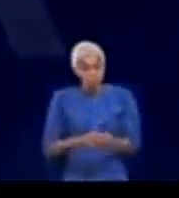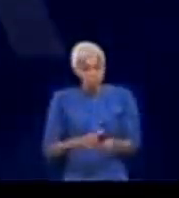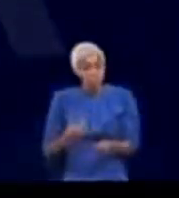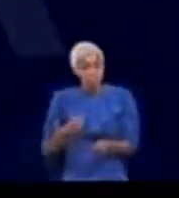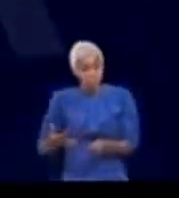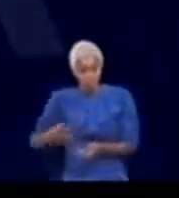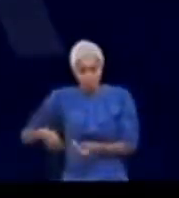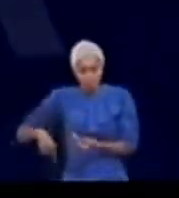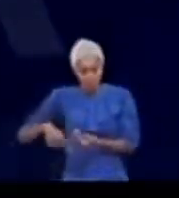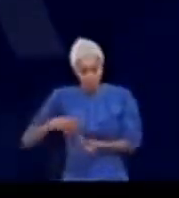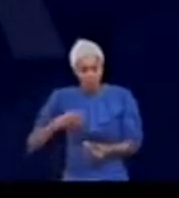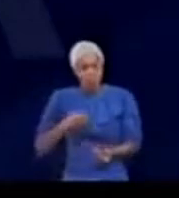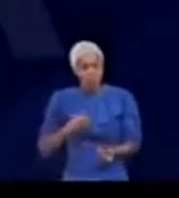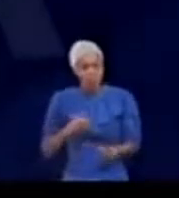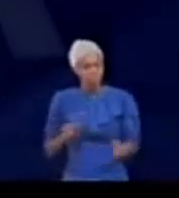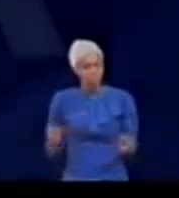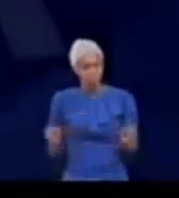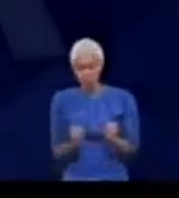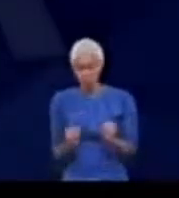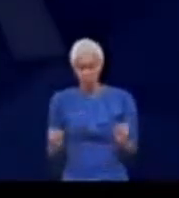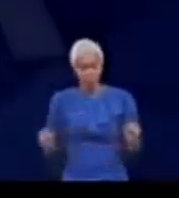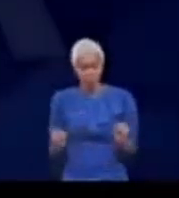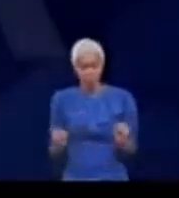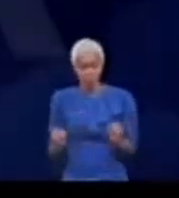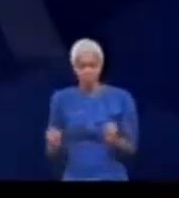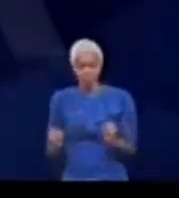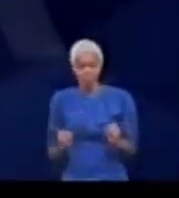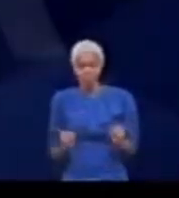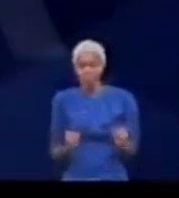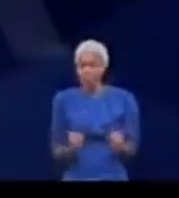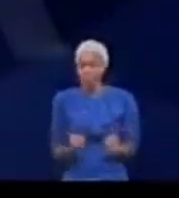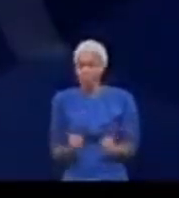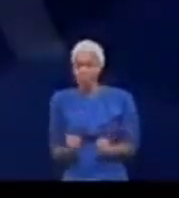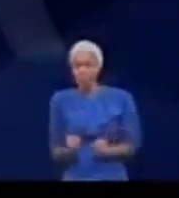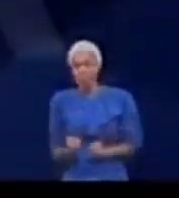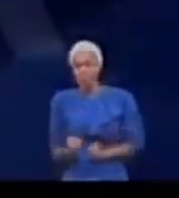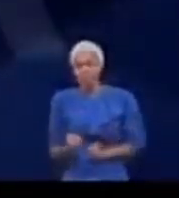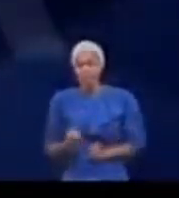stand. When everything around me shaking,